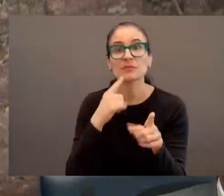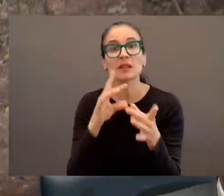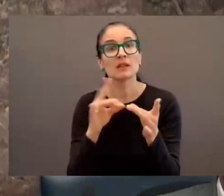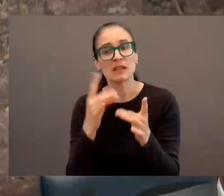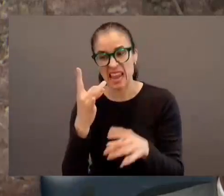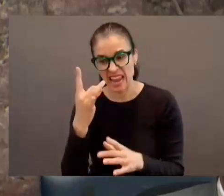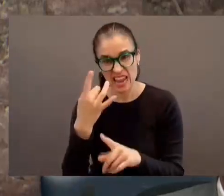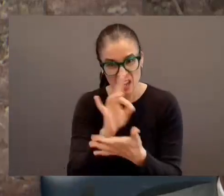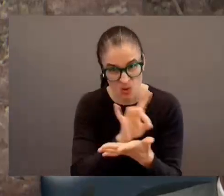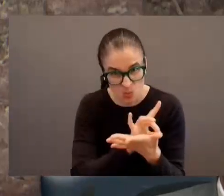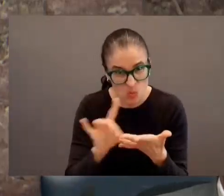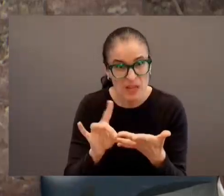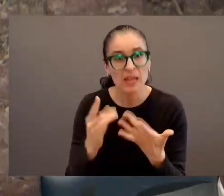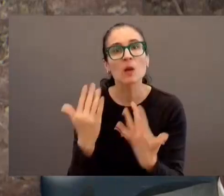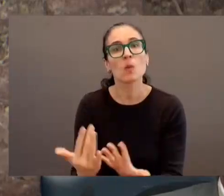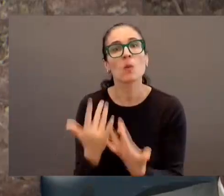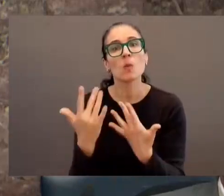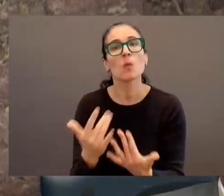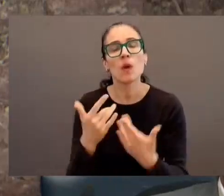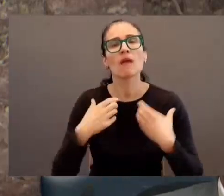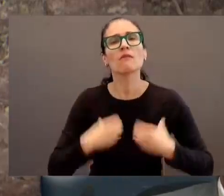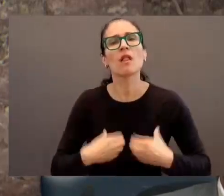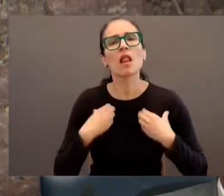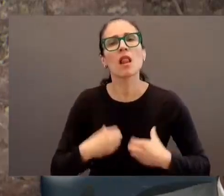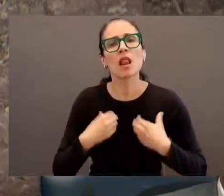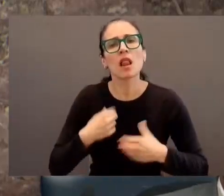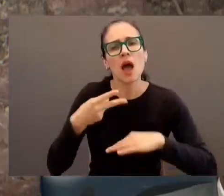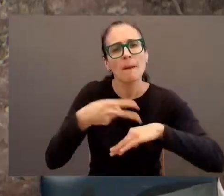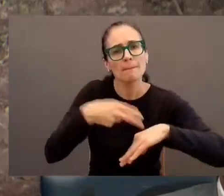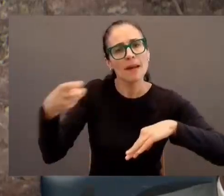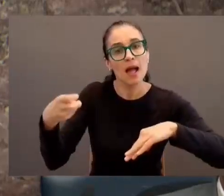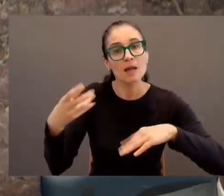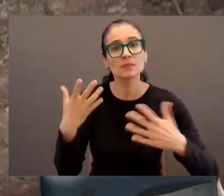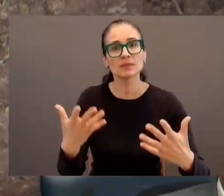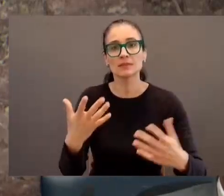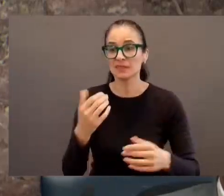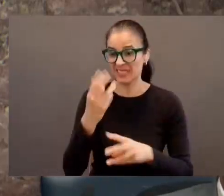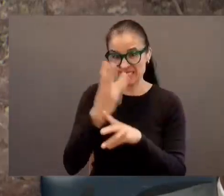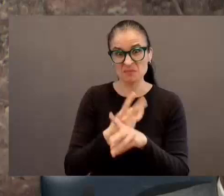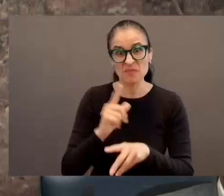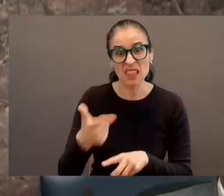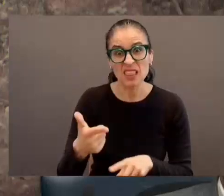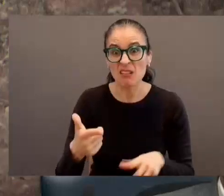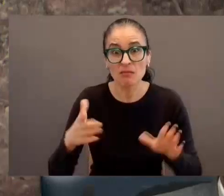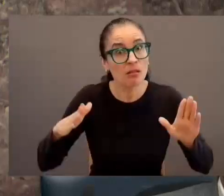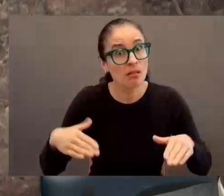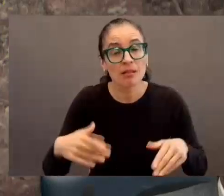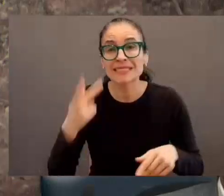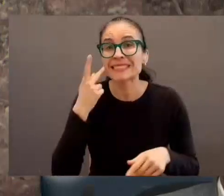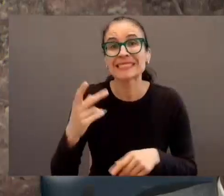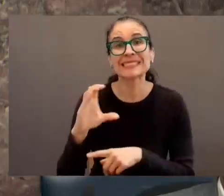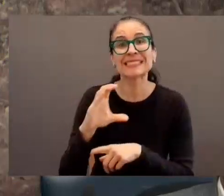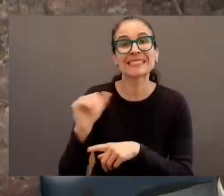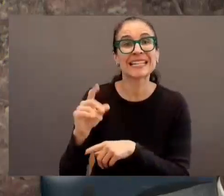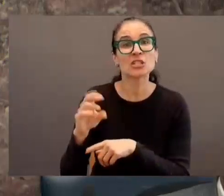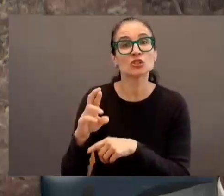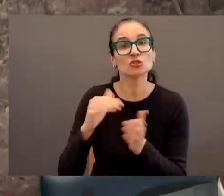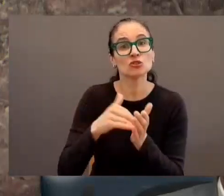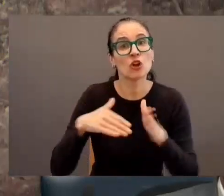an oncologist yet. People in BC are suffering and getting sicker and